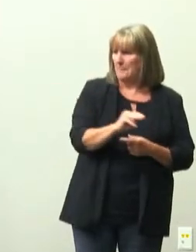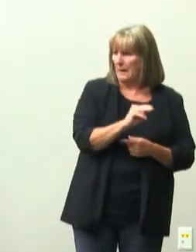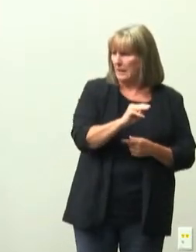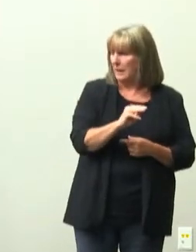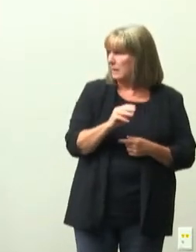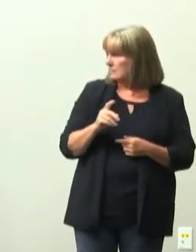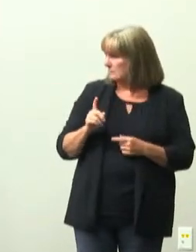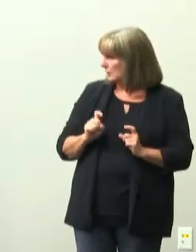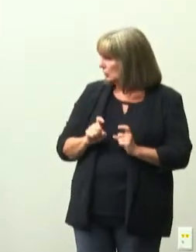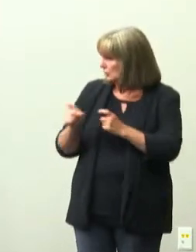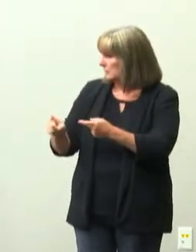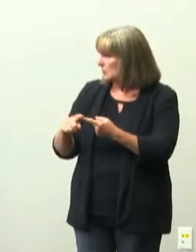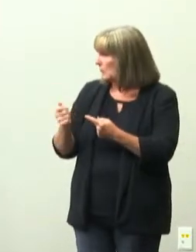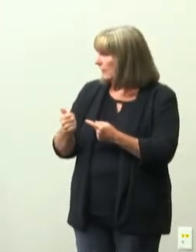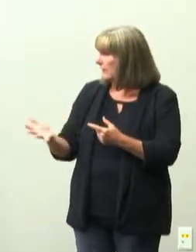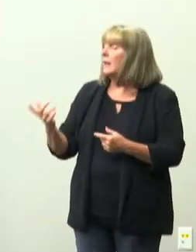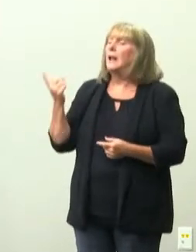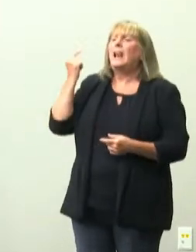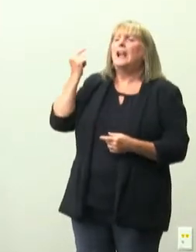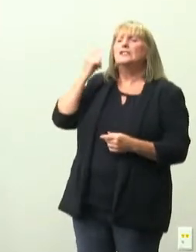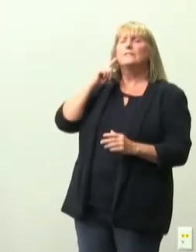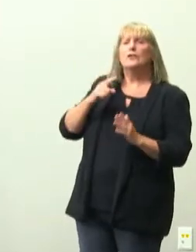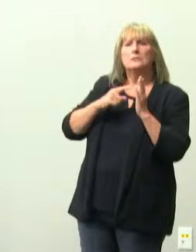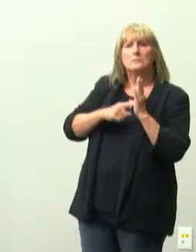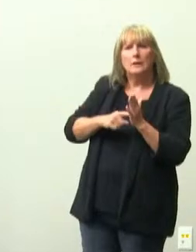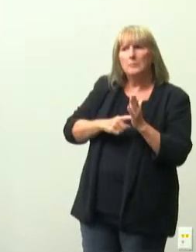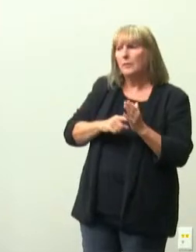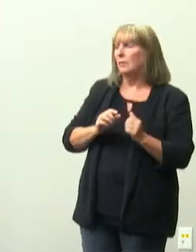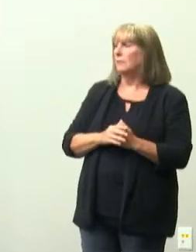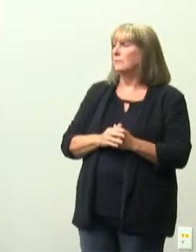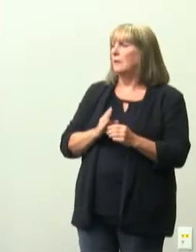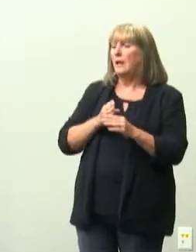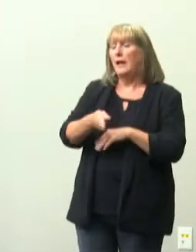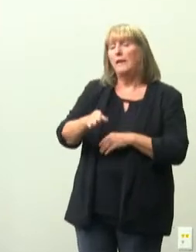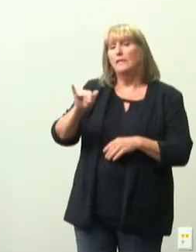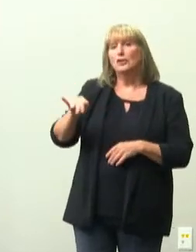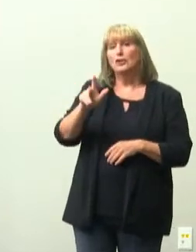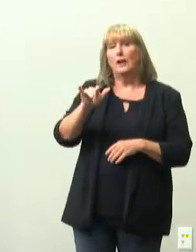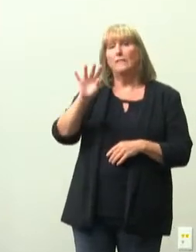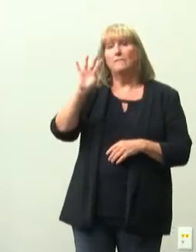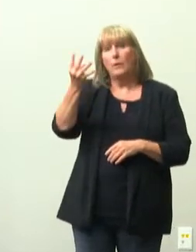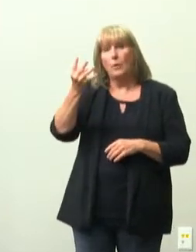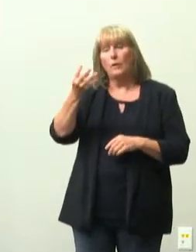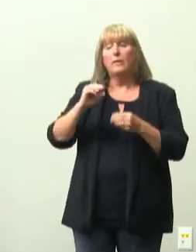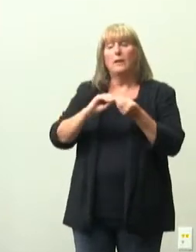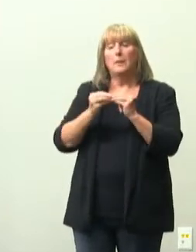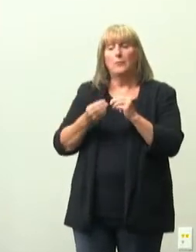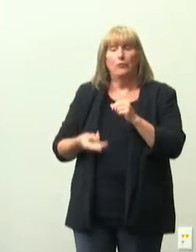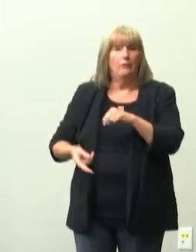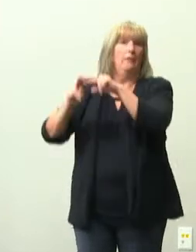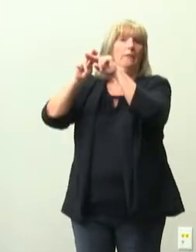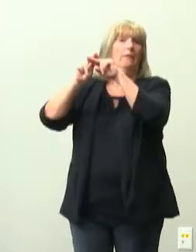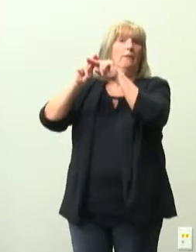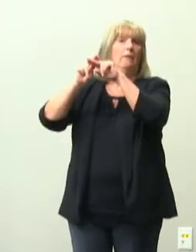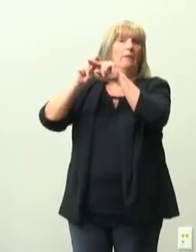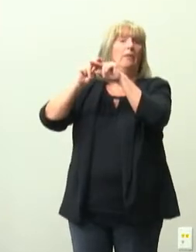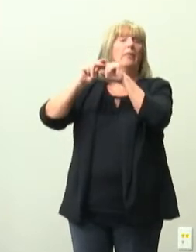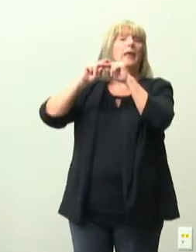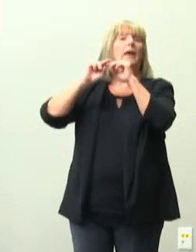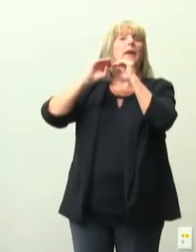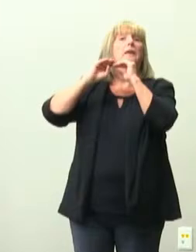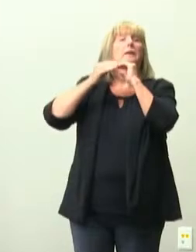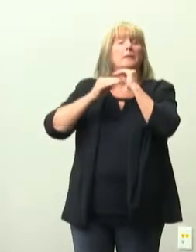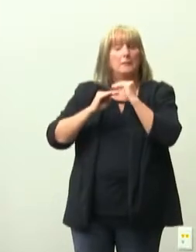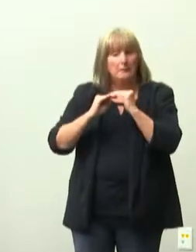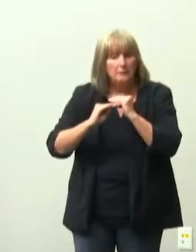to anything? I mean, last year, for instance, sort of post 4th of July, we had kind of a surge, and it leveled out, and then when students came